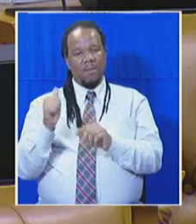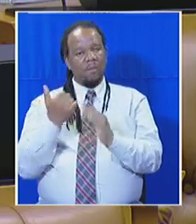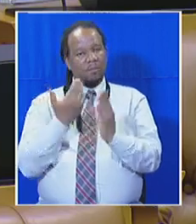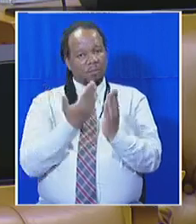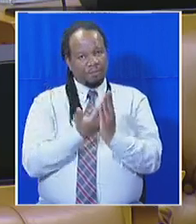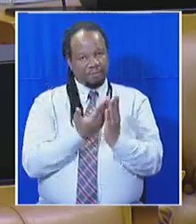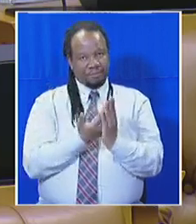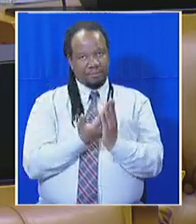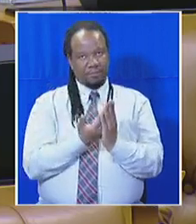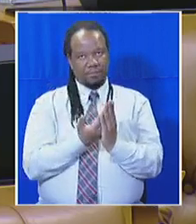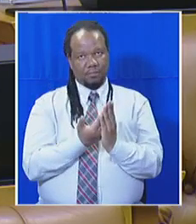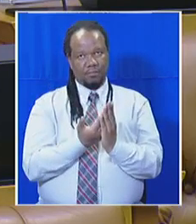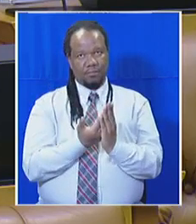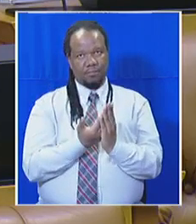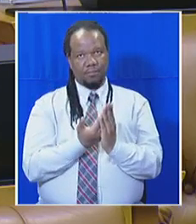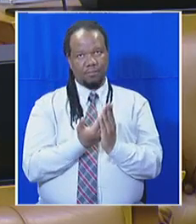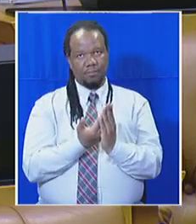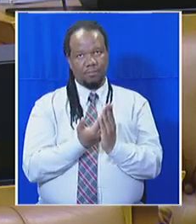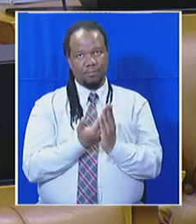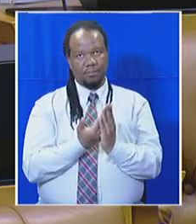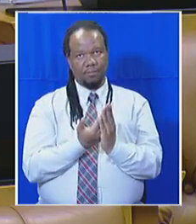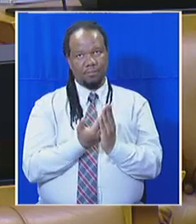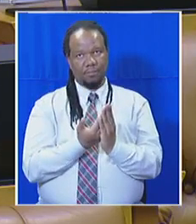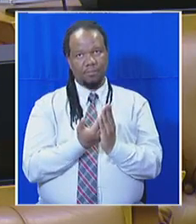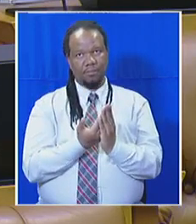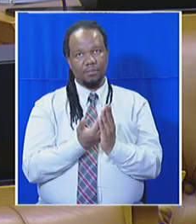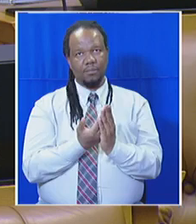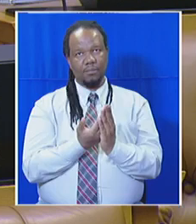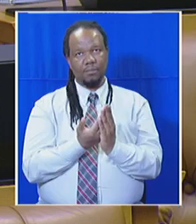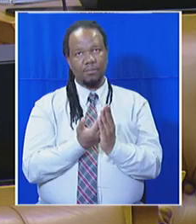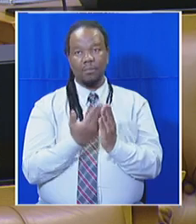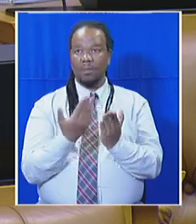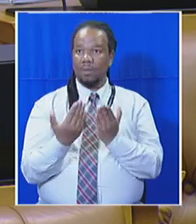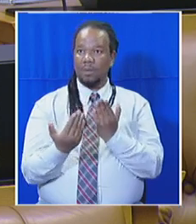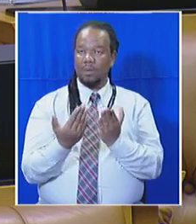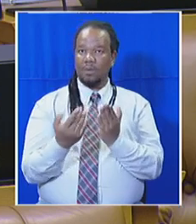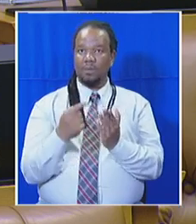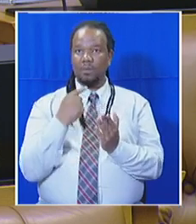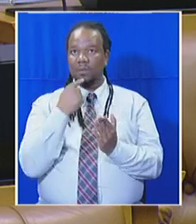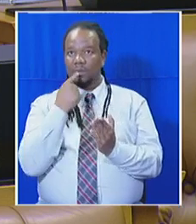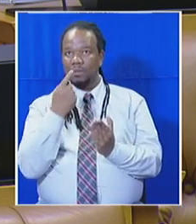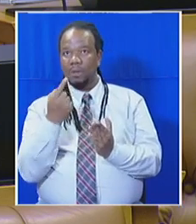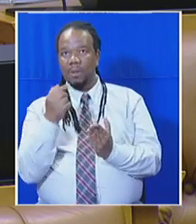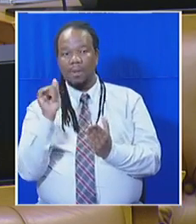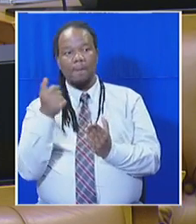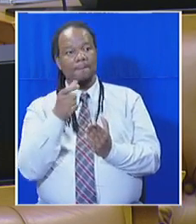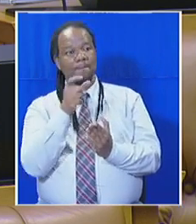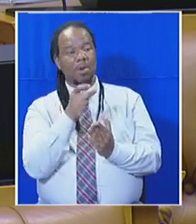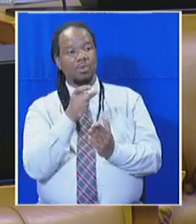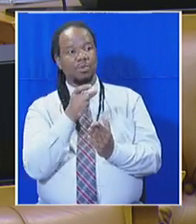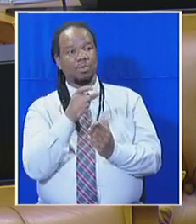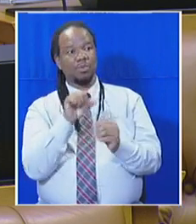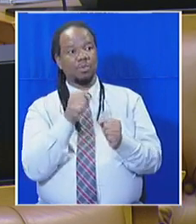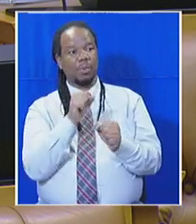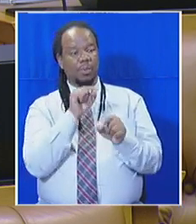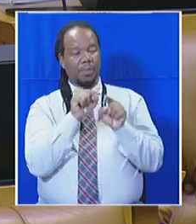The substantive motion is brought in when you basically impugning something against character of a person. So